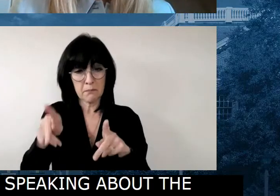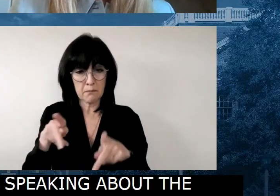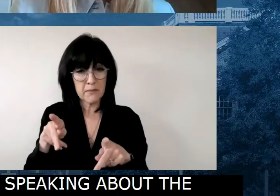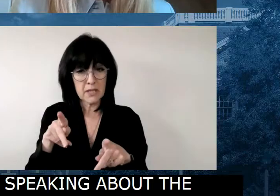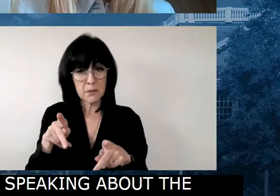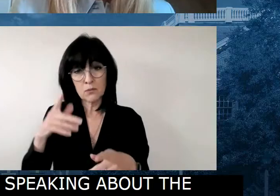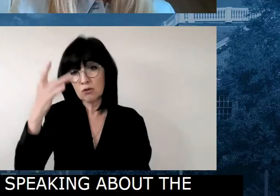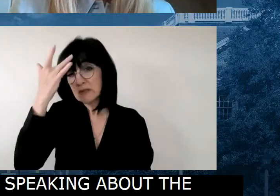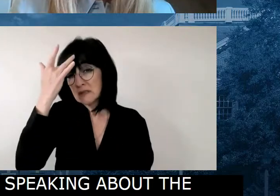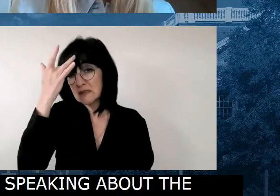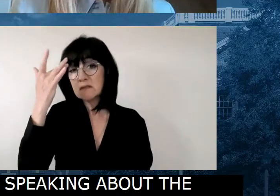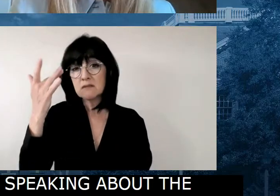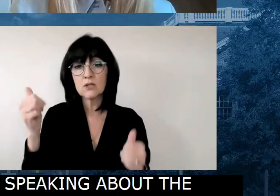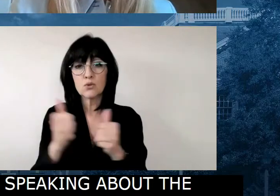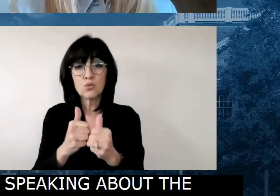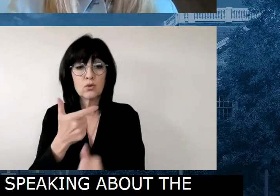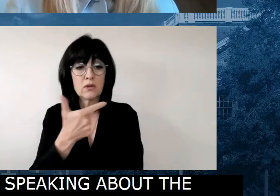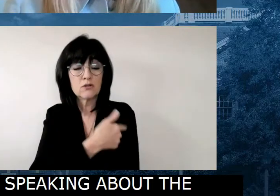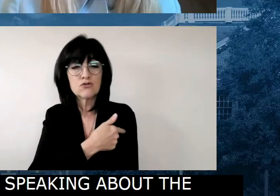are at this time?